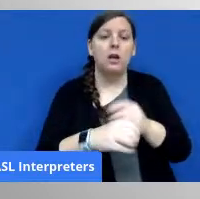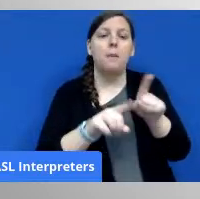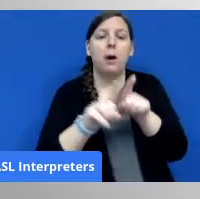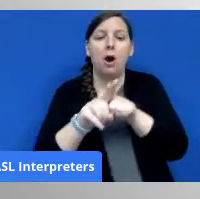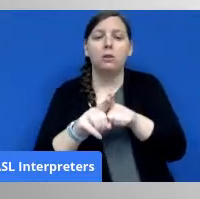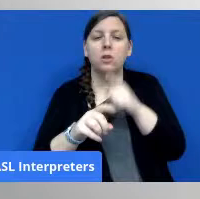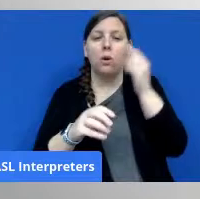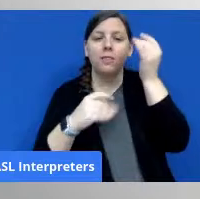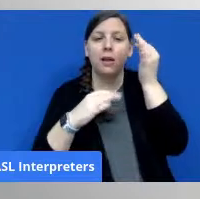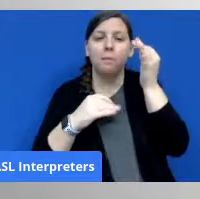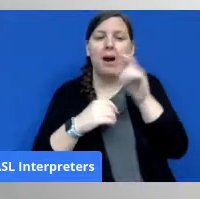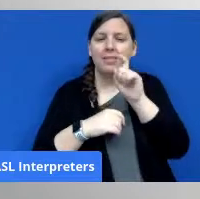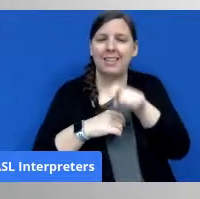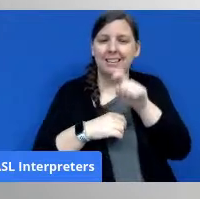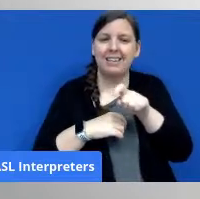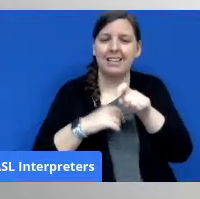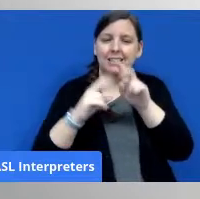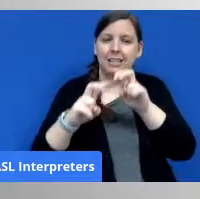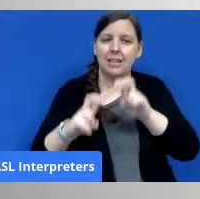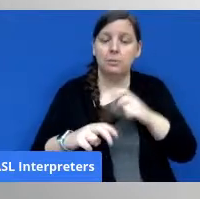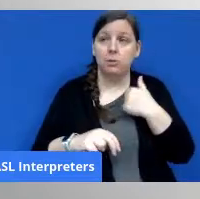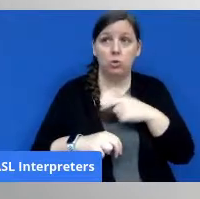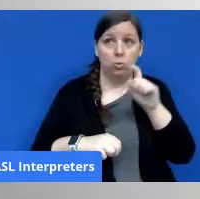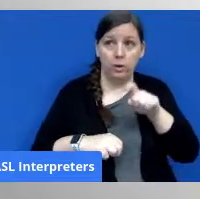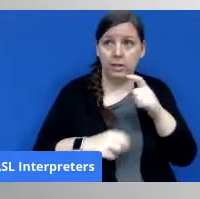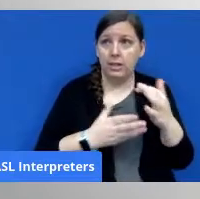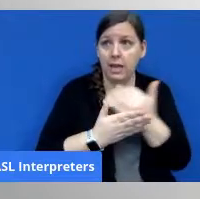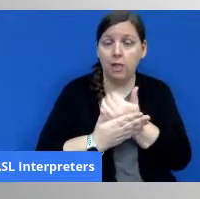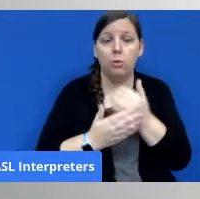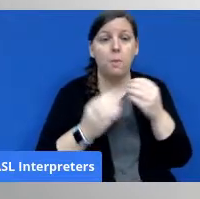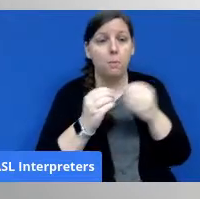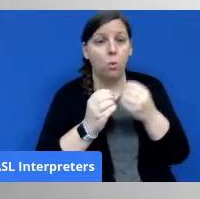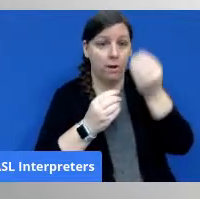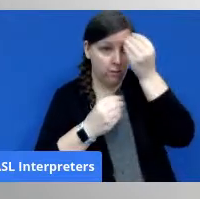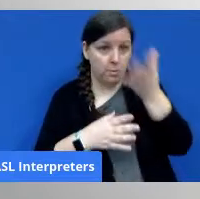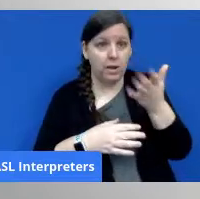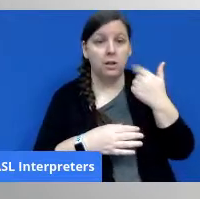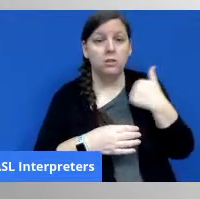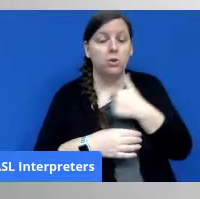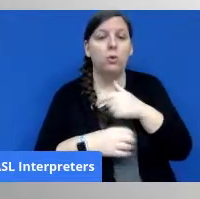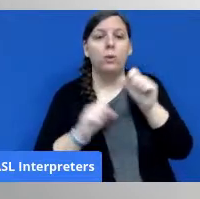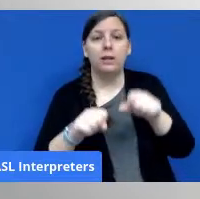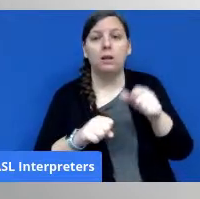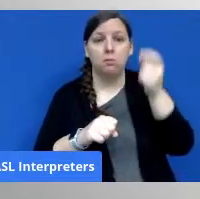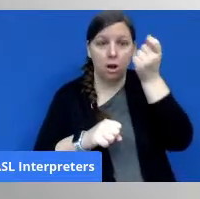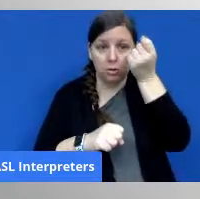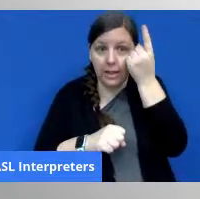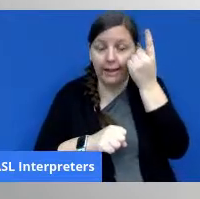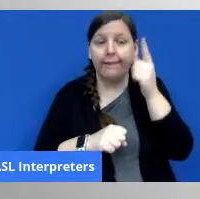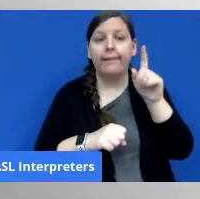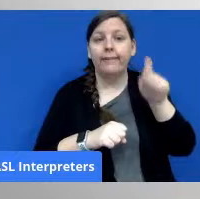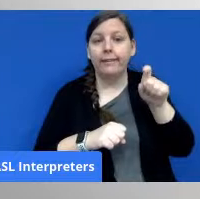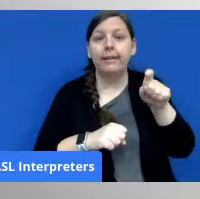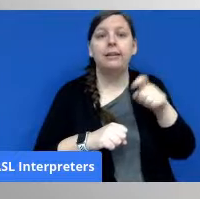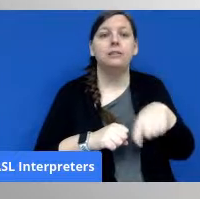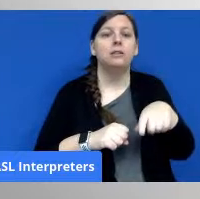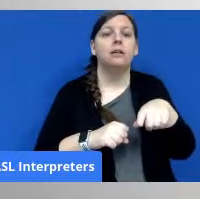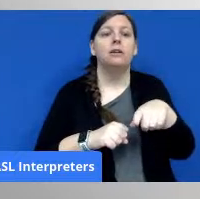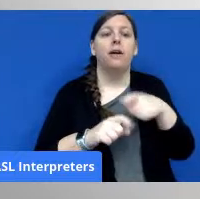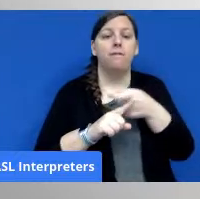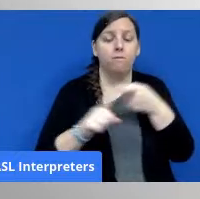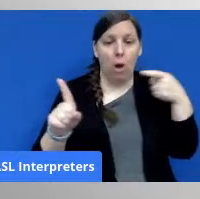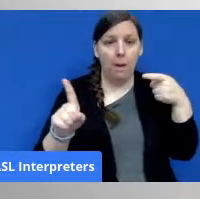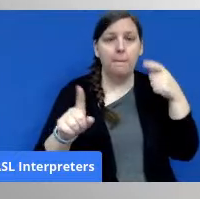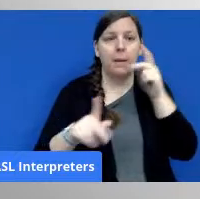need to gather more information so that we can have a clear understanding of what the needs are coming directly from those who we are seeking